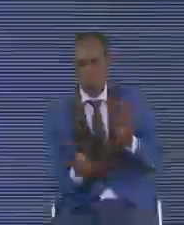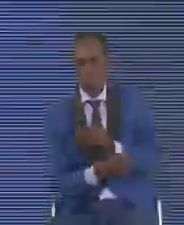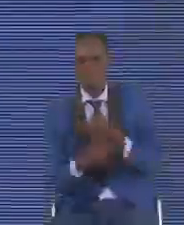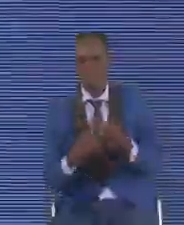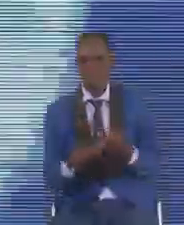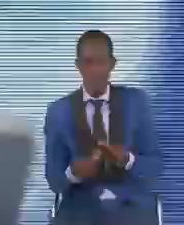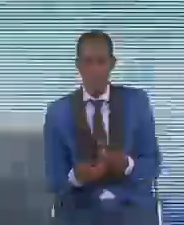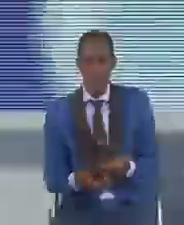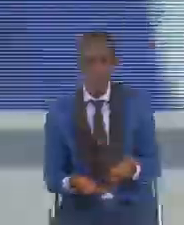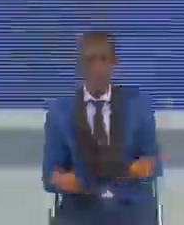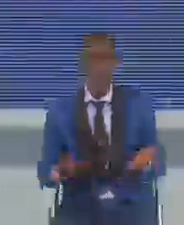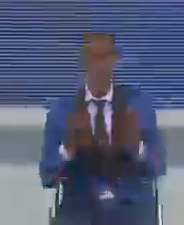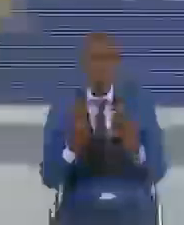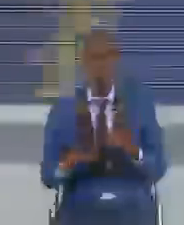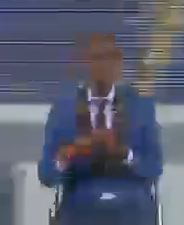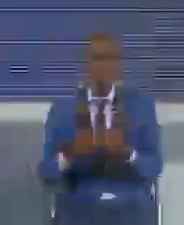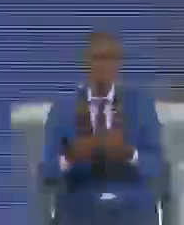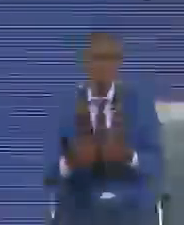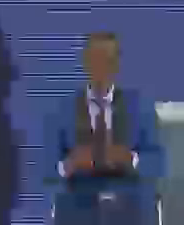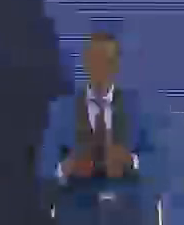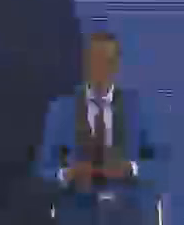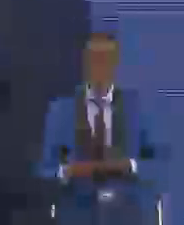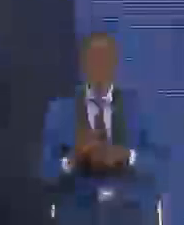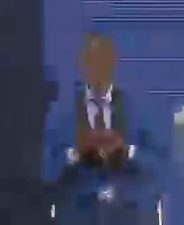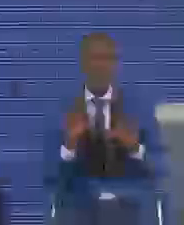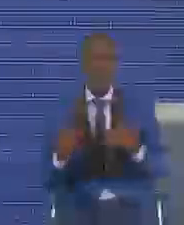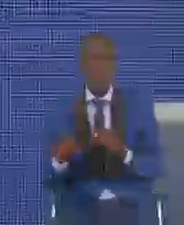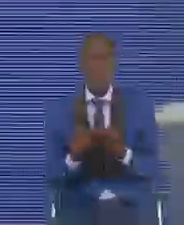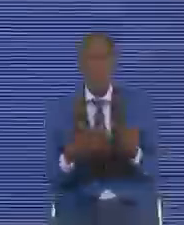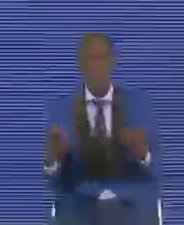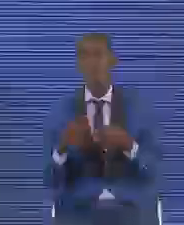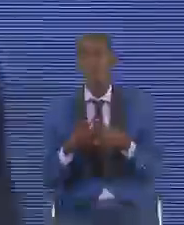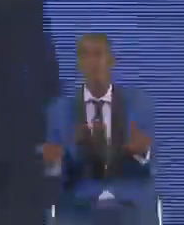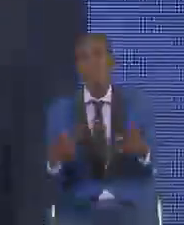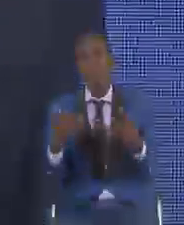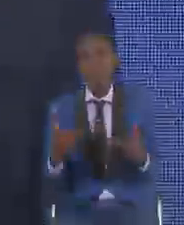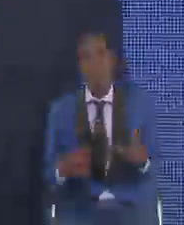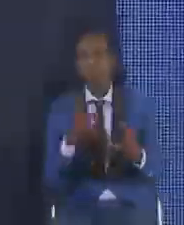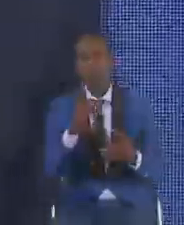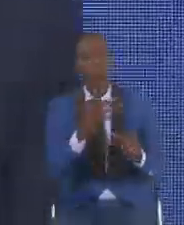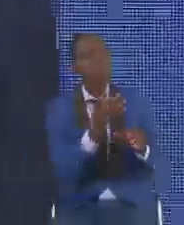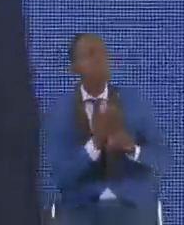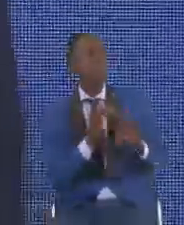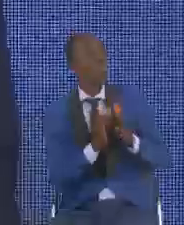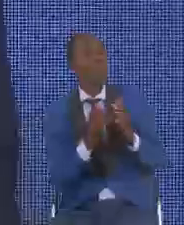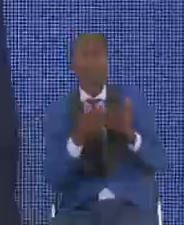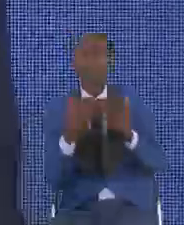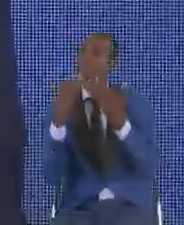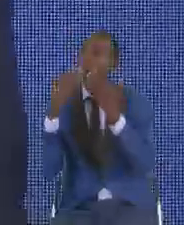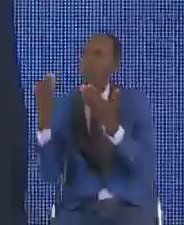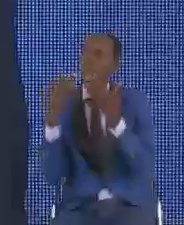planting, you can do everything. But then you park that thing there and you say,